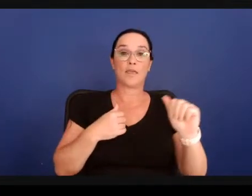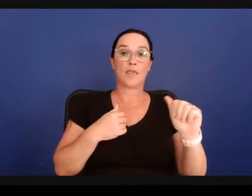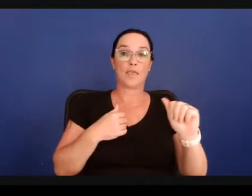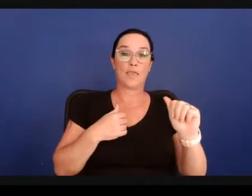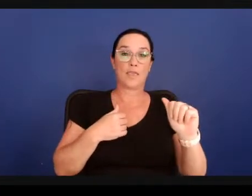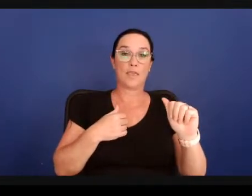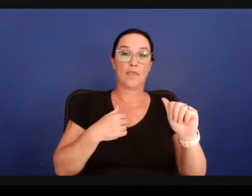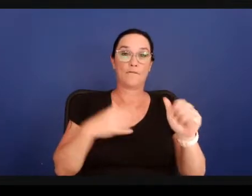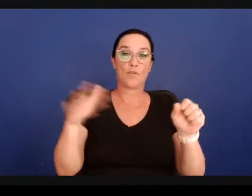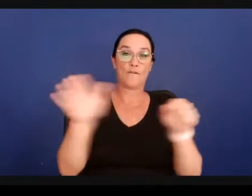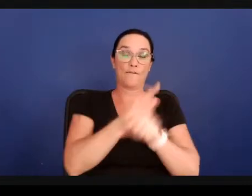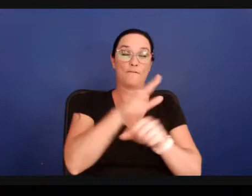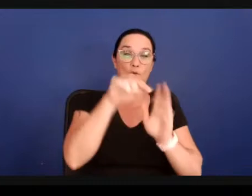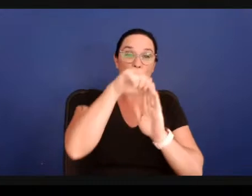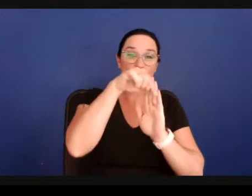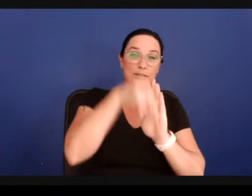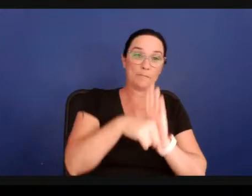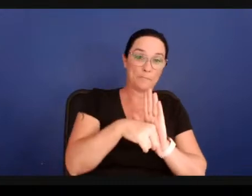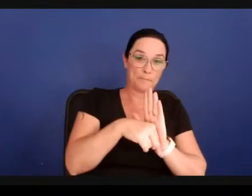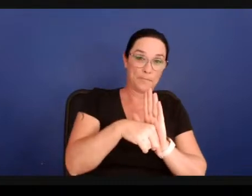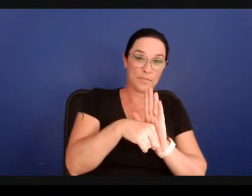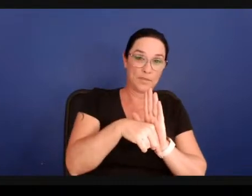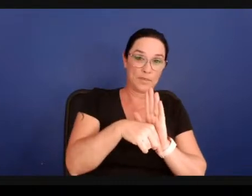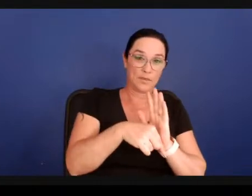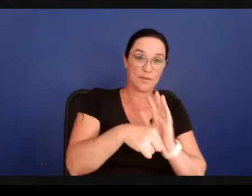depth of earthquakes all the way down to Pahala,